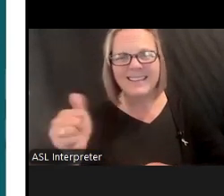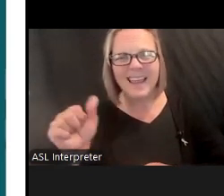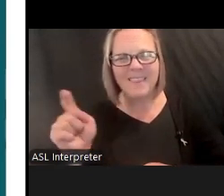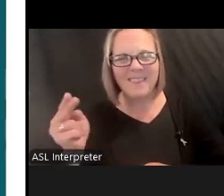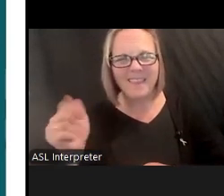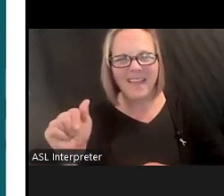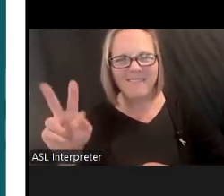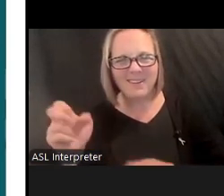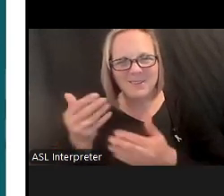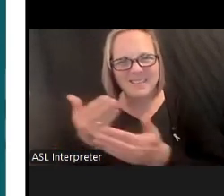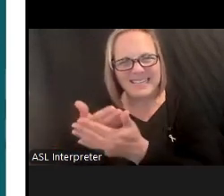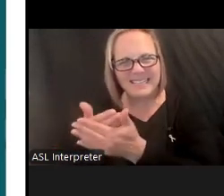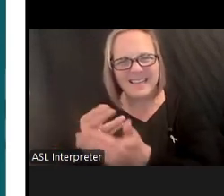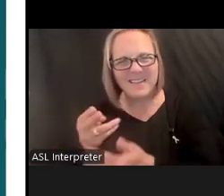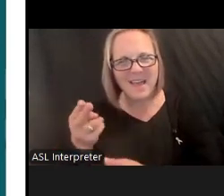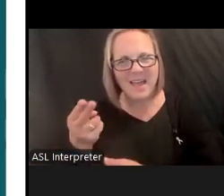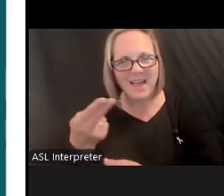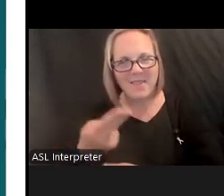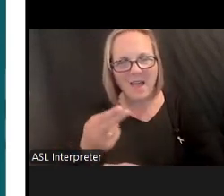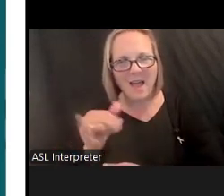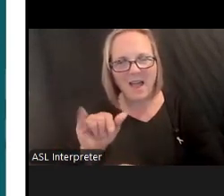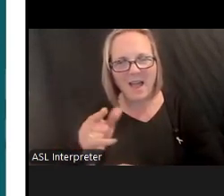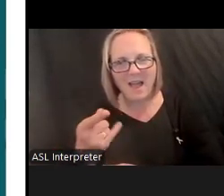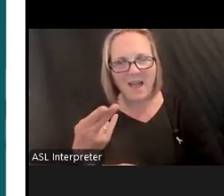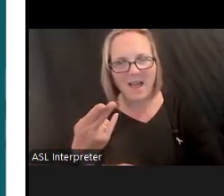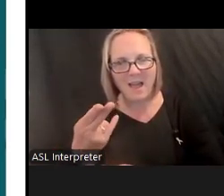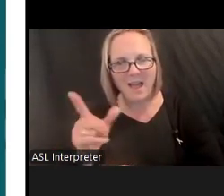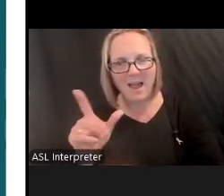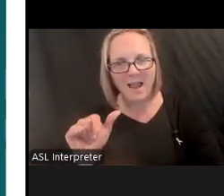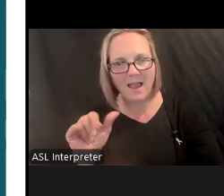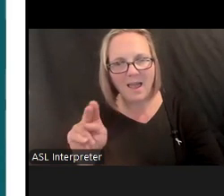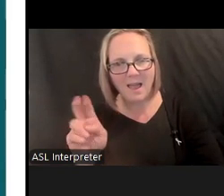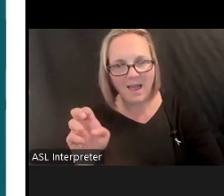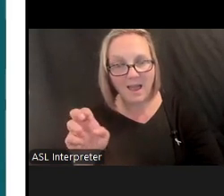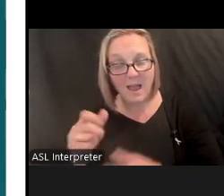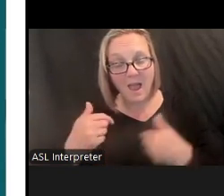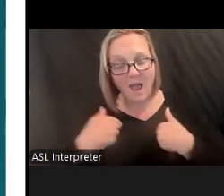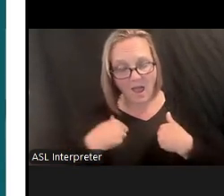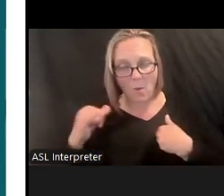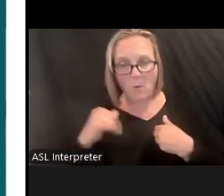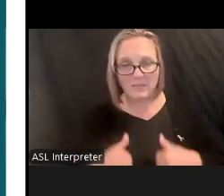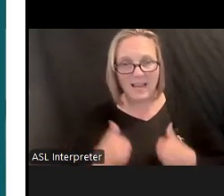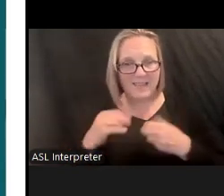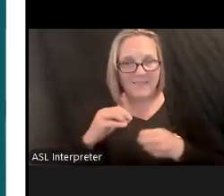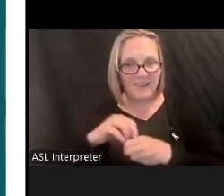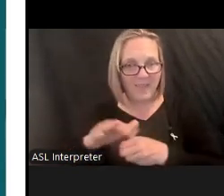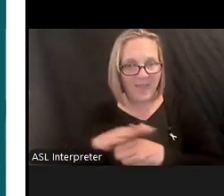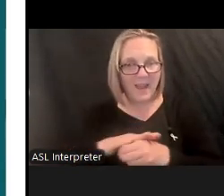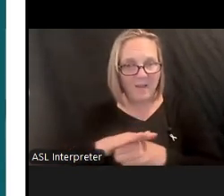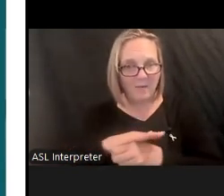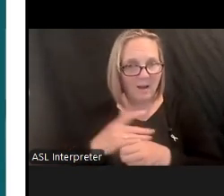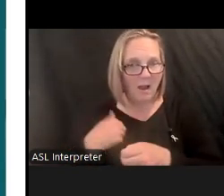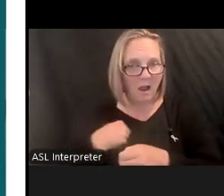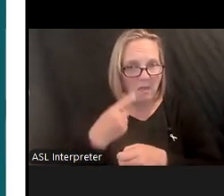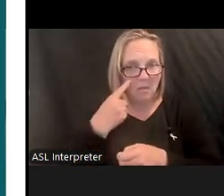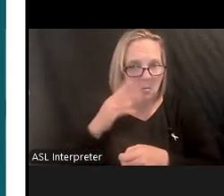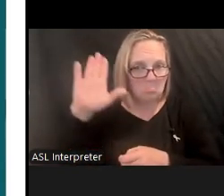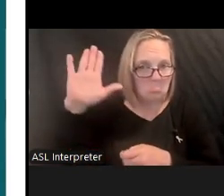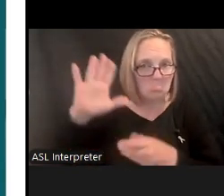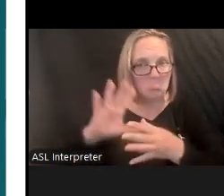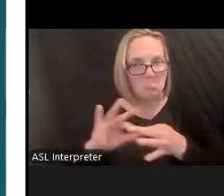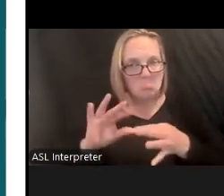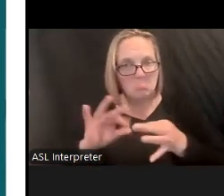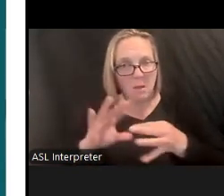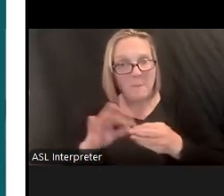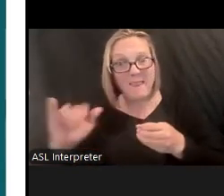Line. And I just wanted to comment as someone who also lives in the area. I've watched this neighborhood